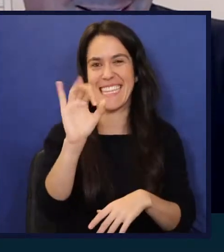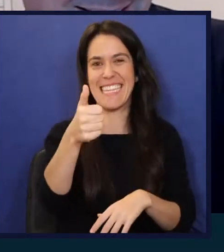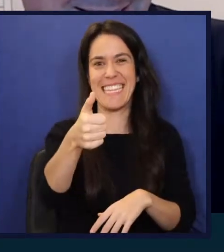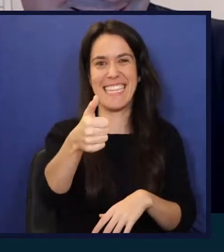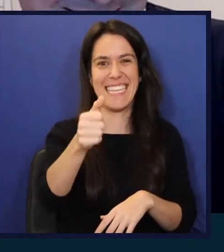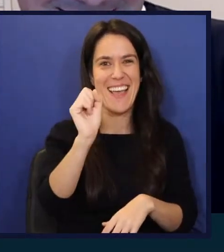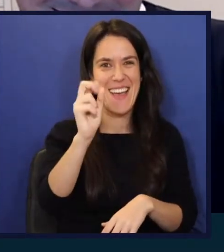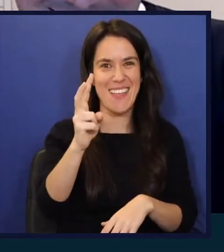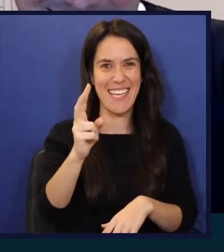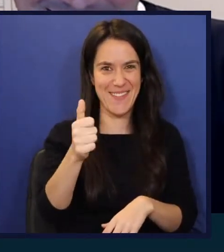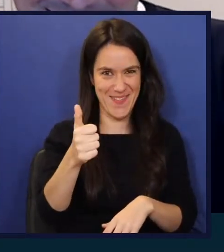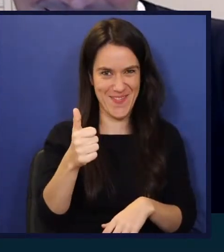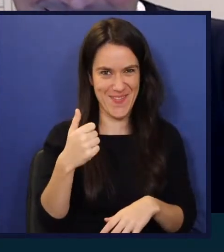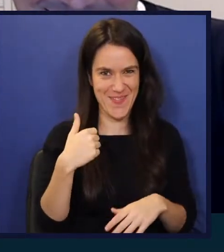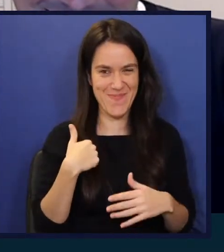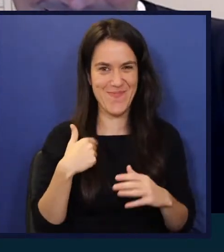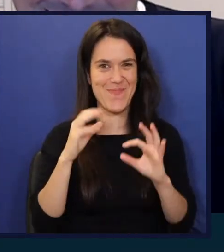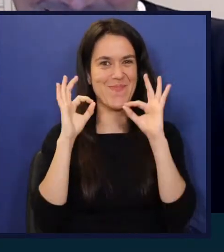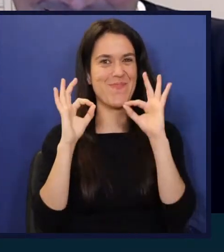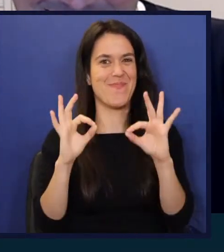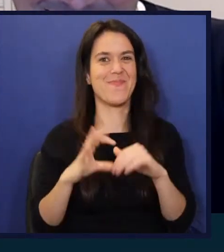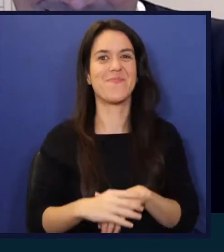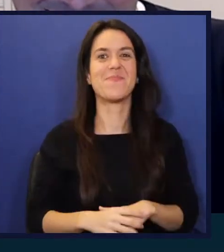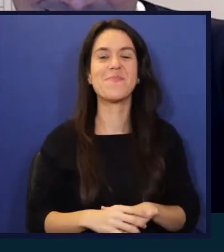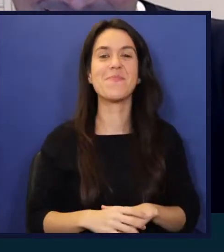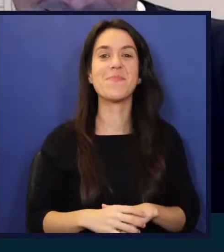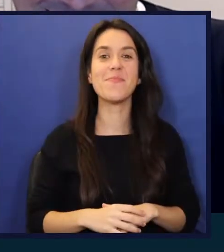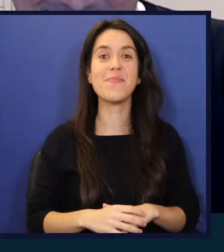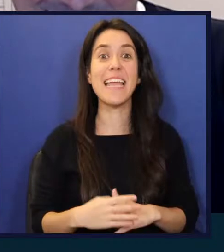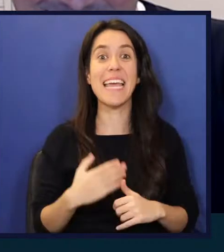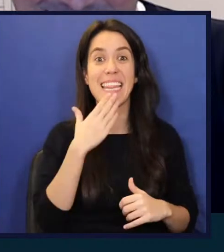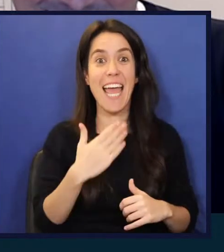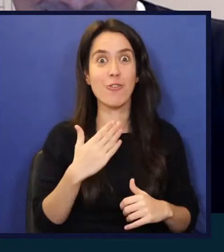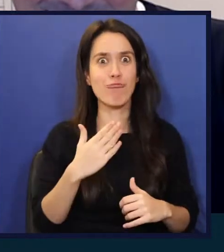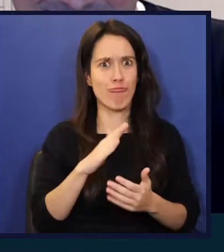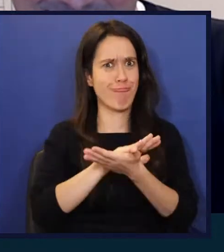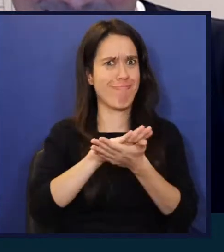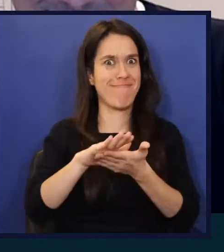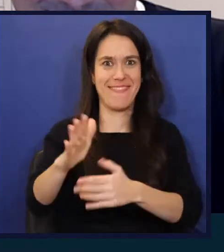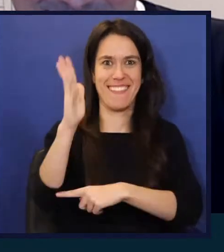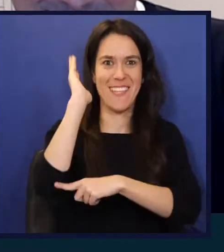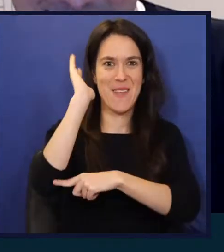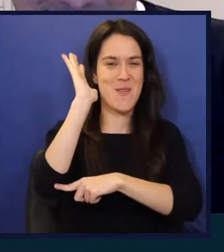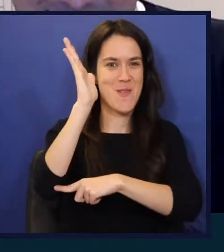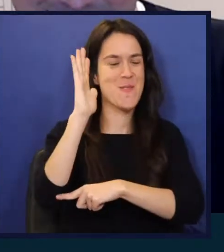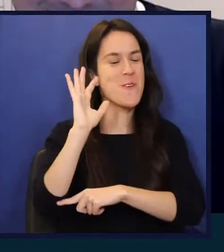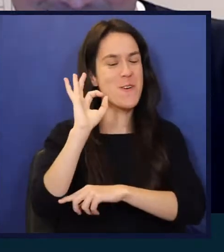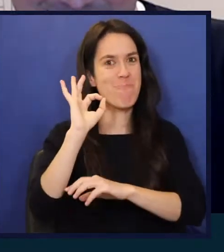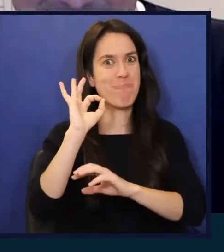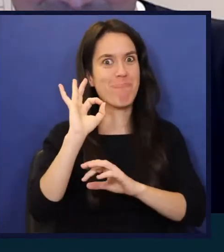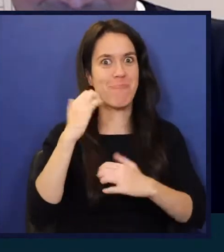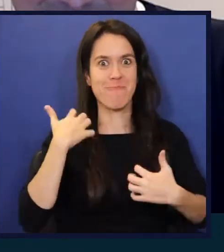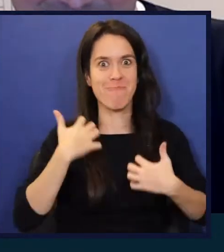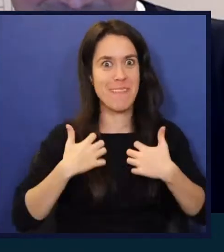Okay, good. There we are. Thanks. Great session. Really nice. For me, a lot of new